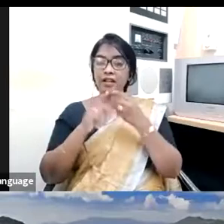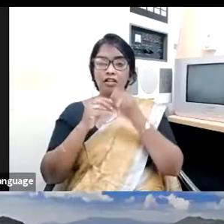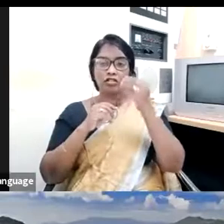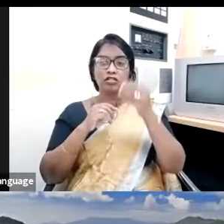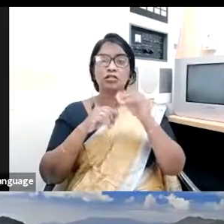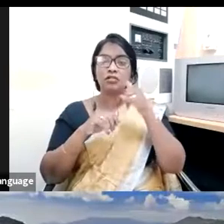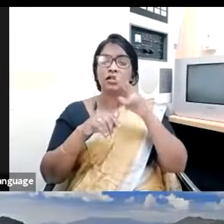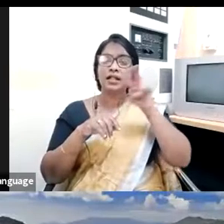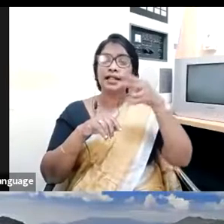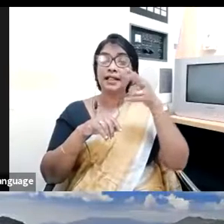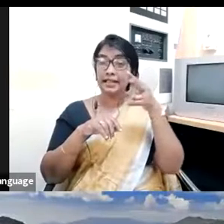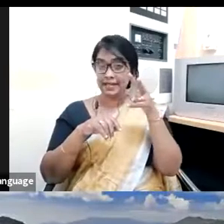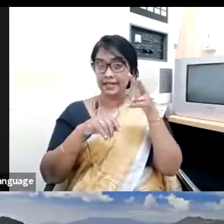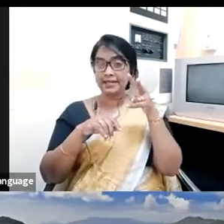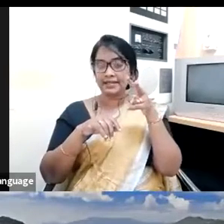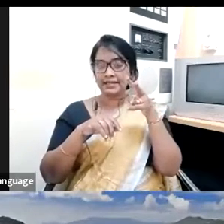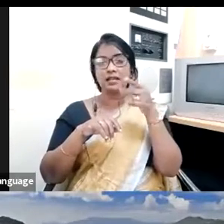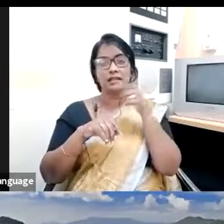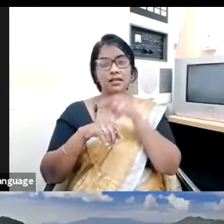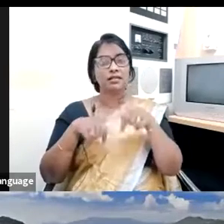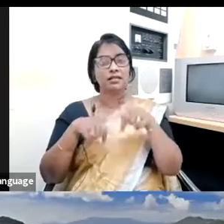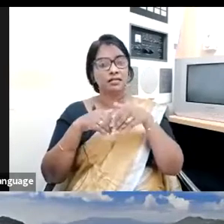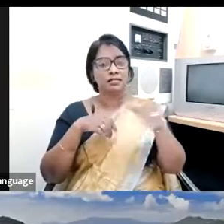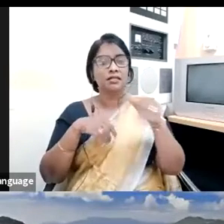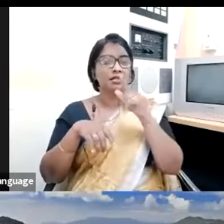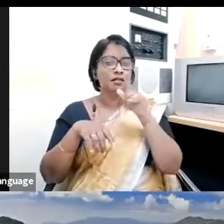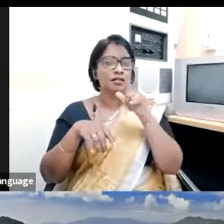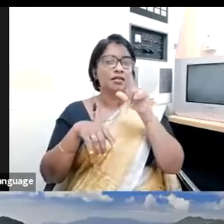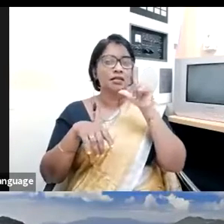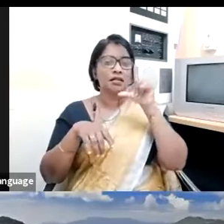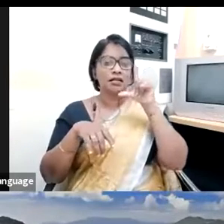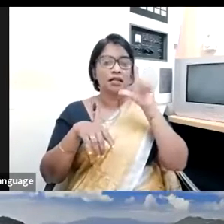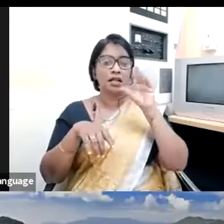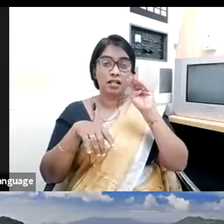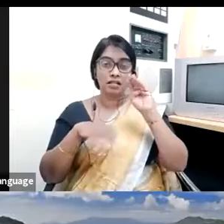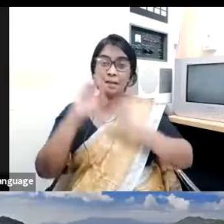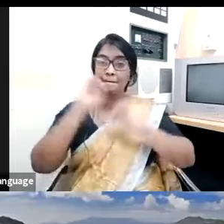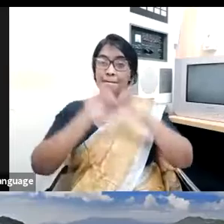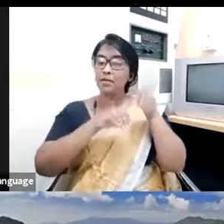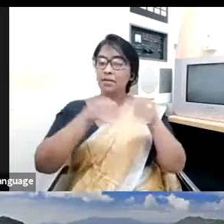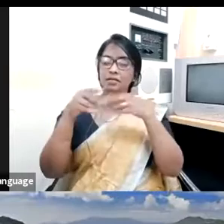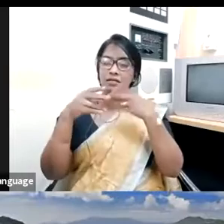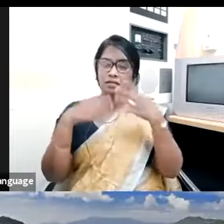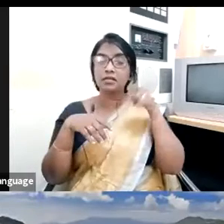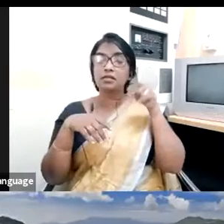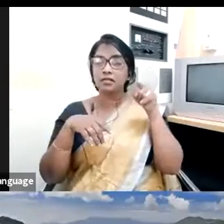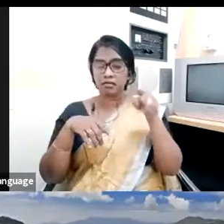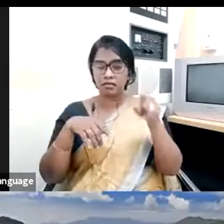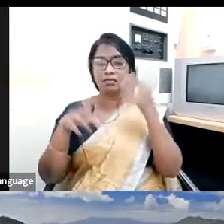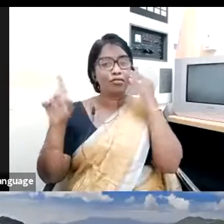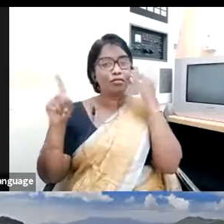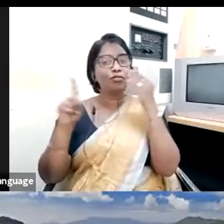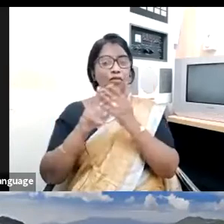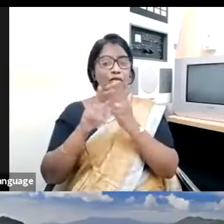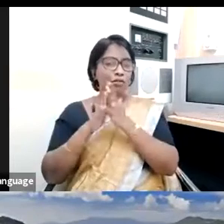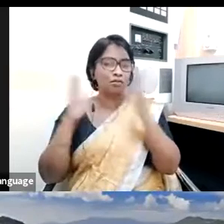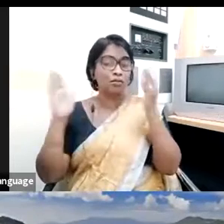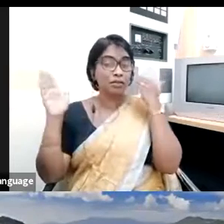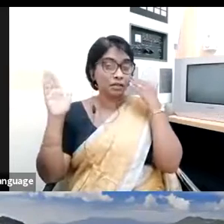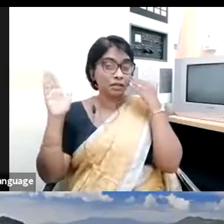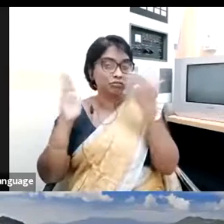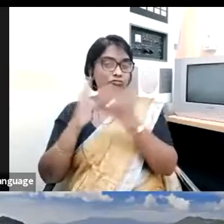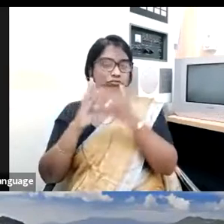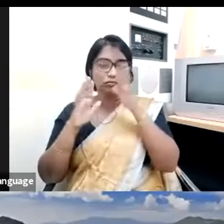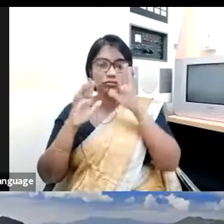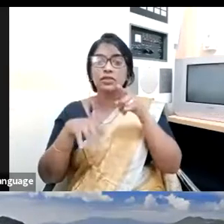already got the 140% behind us. So if you are serious about this, then we have, like Shirani said, the